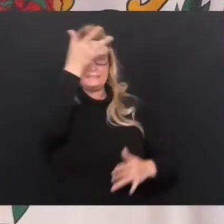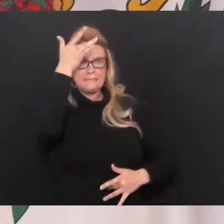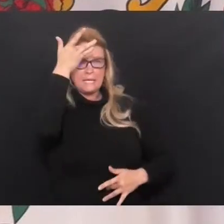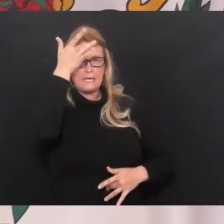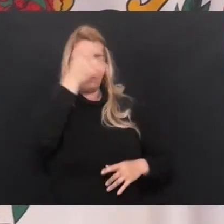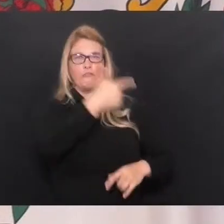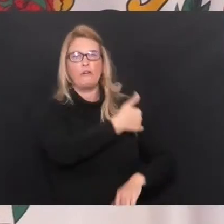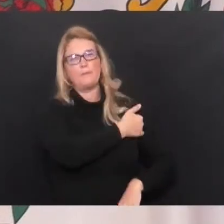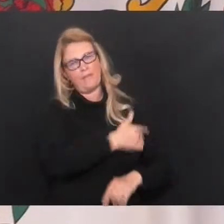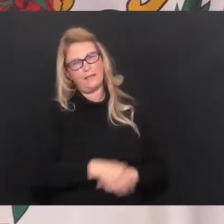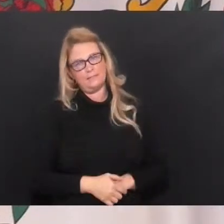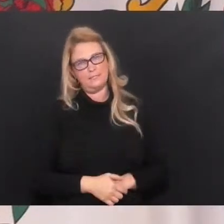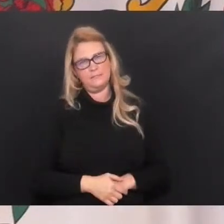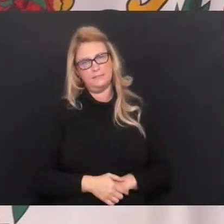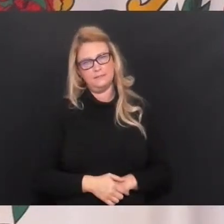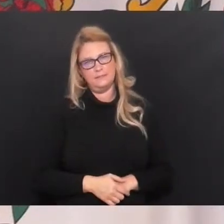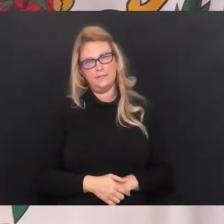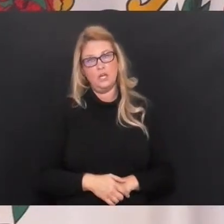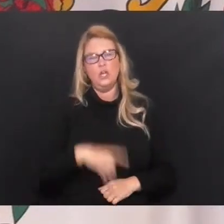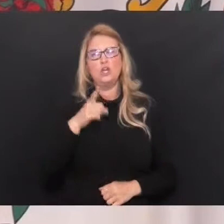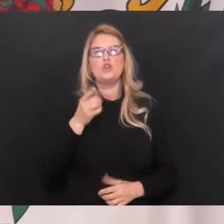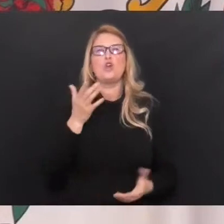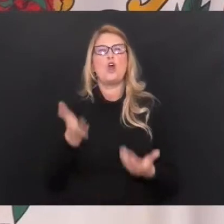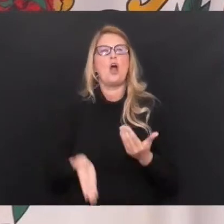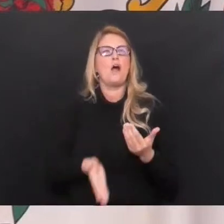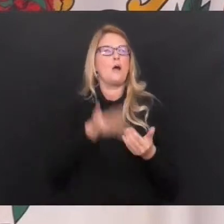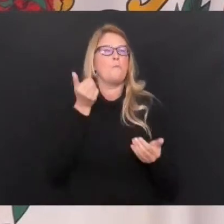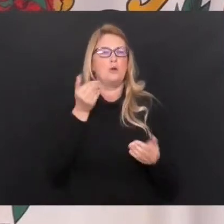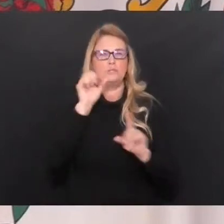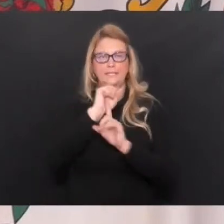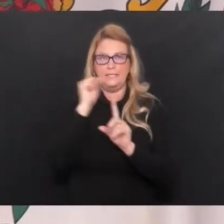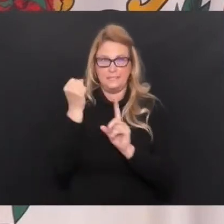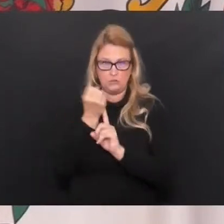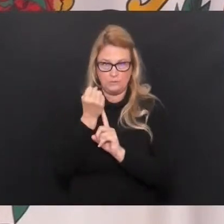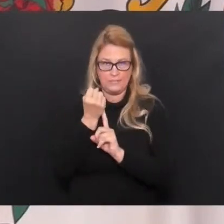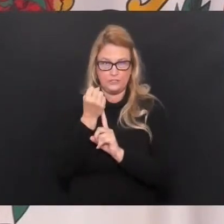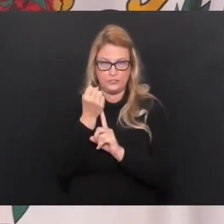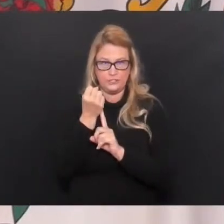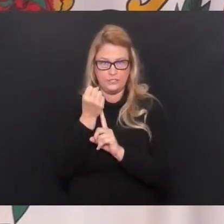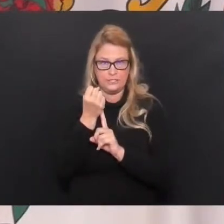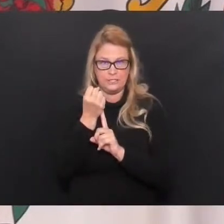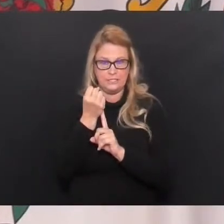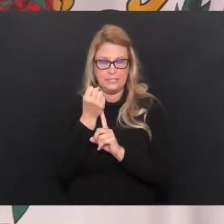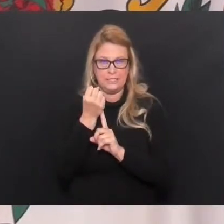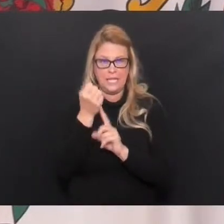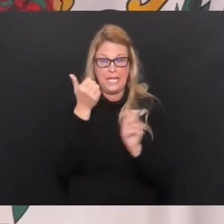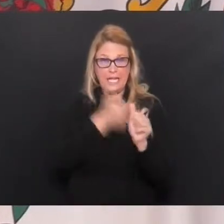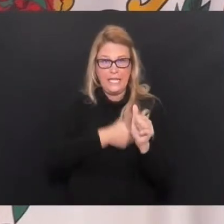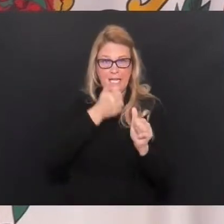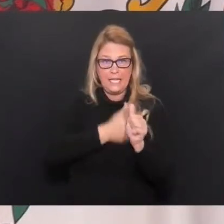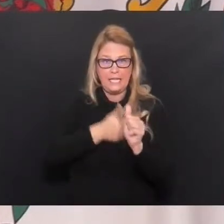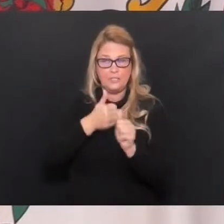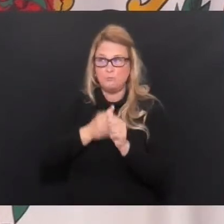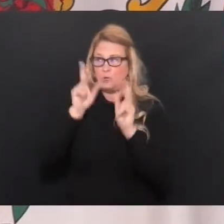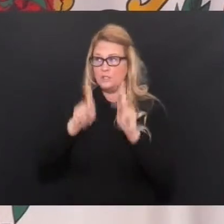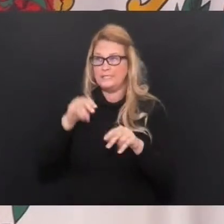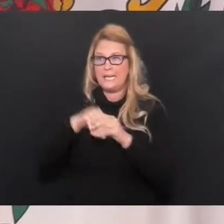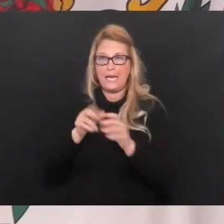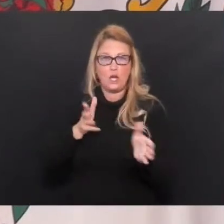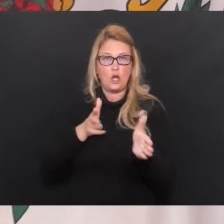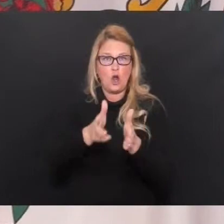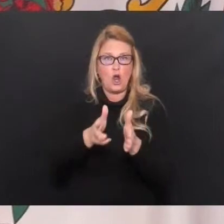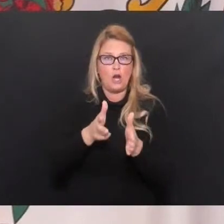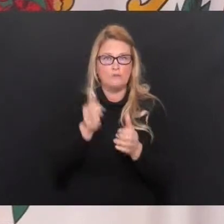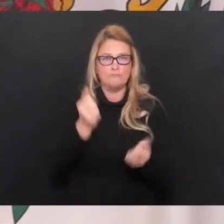You would almost be in a situation without any question. Every single one of us that gets in a car every